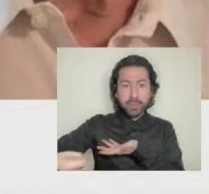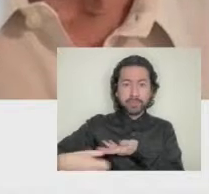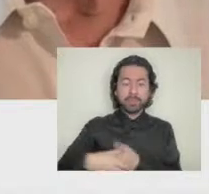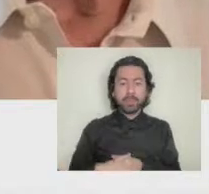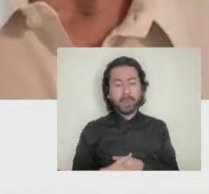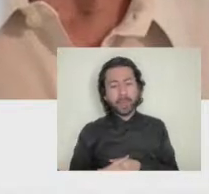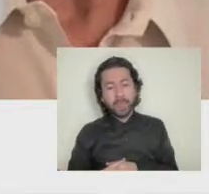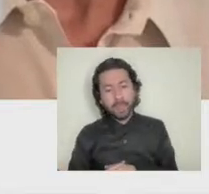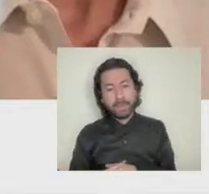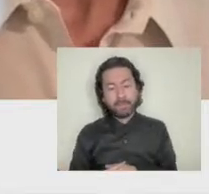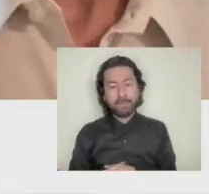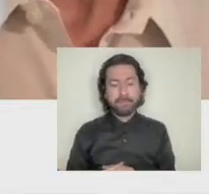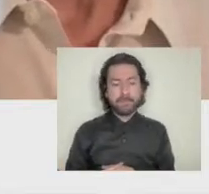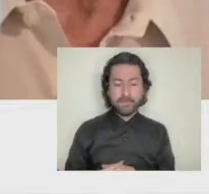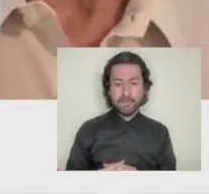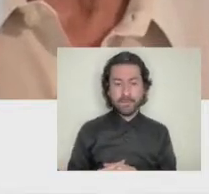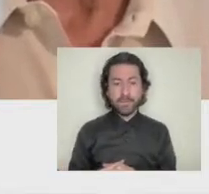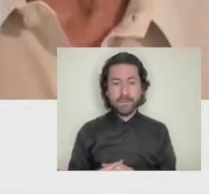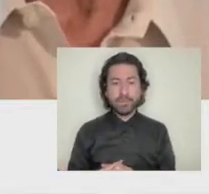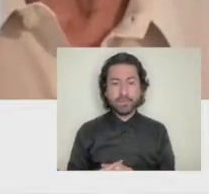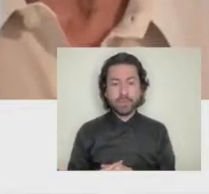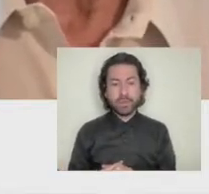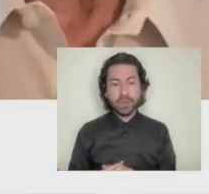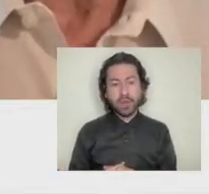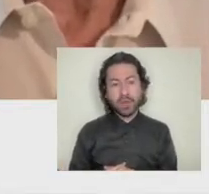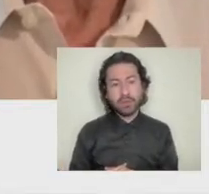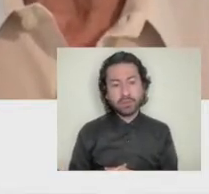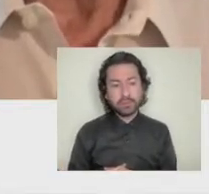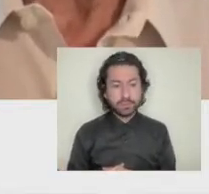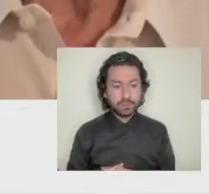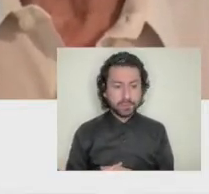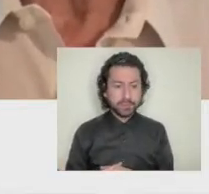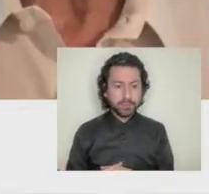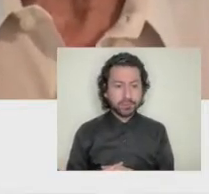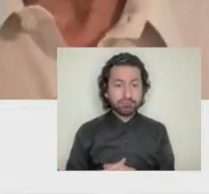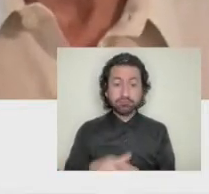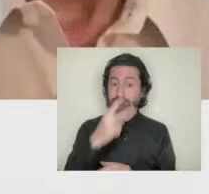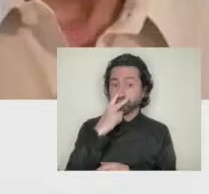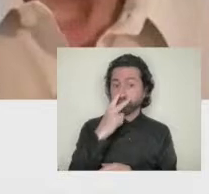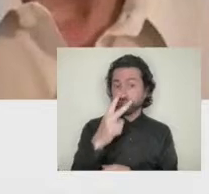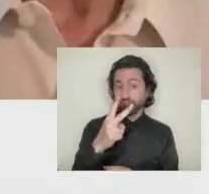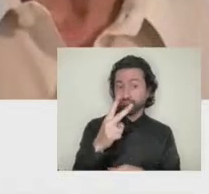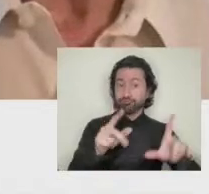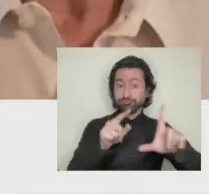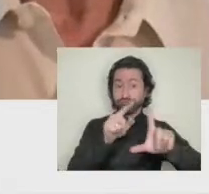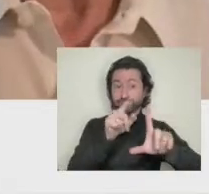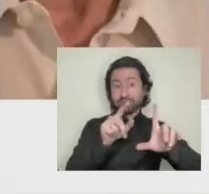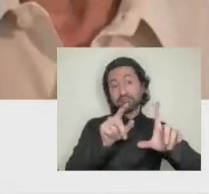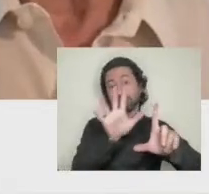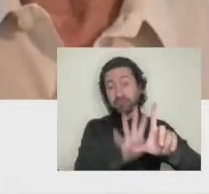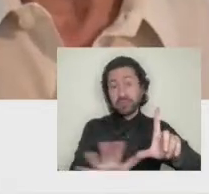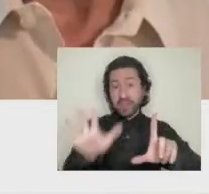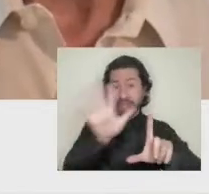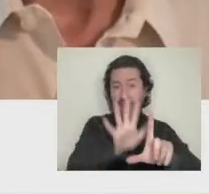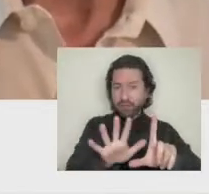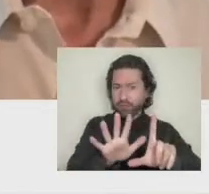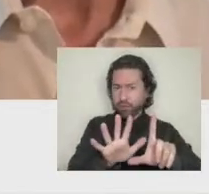well-known graph looking at life expectancy against GDP per